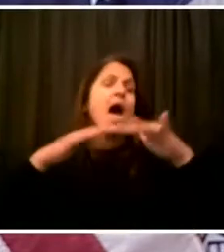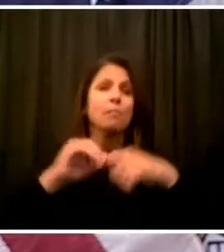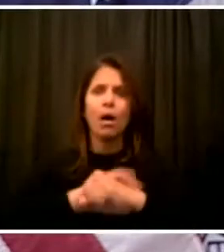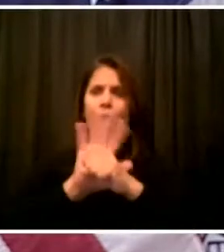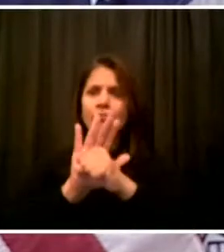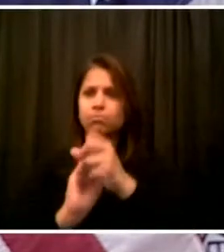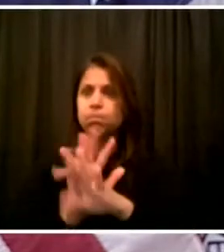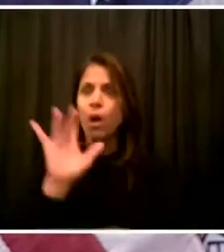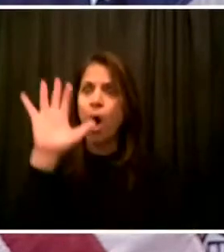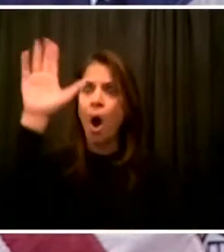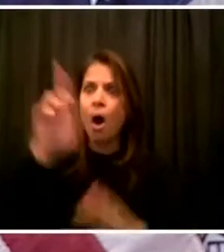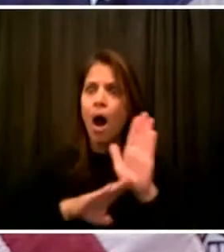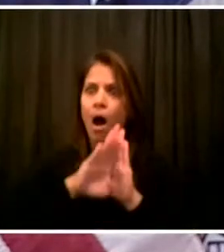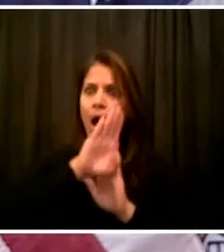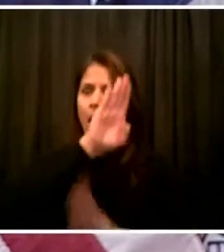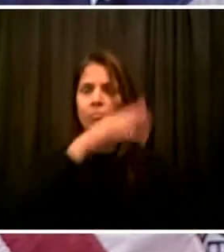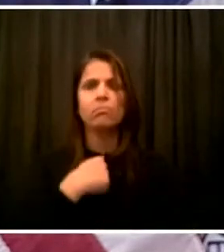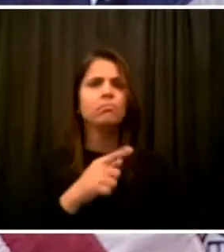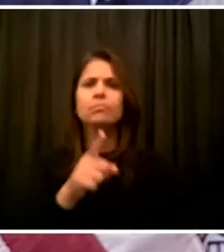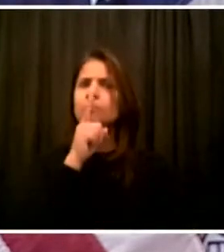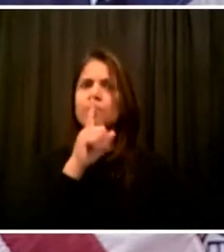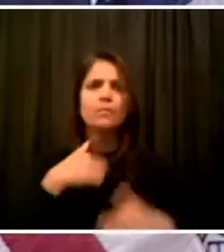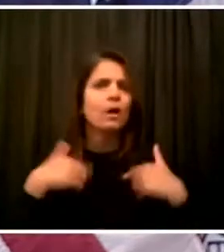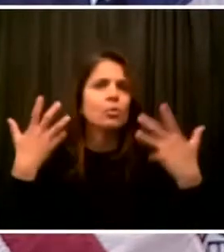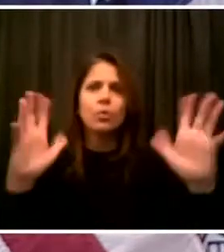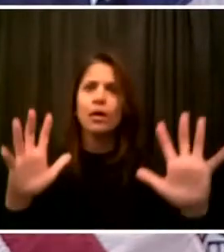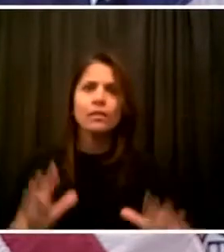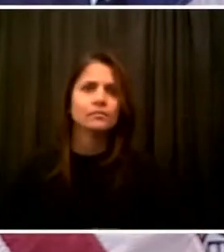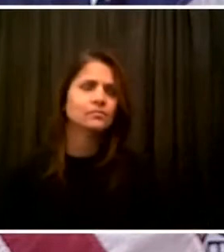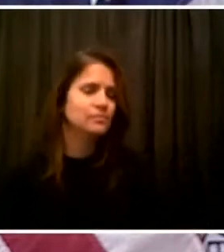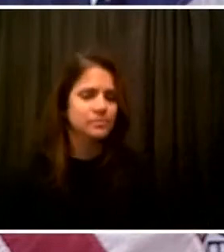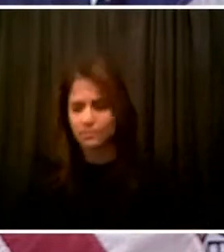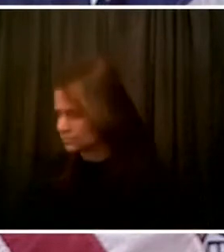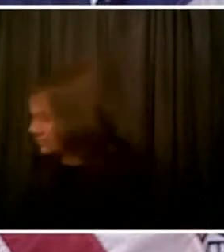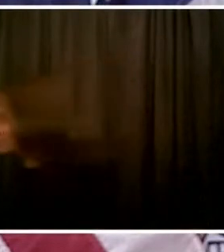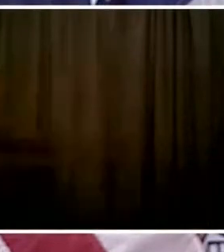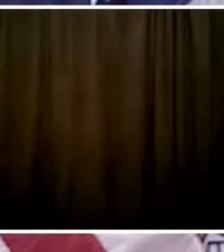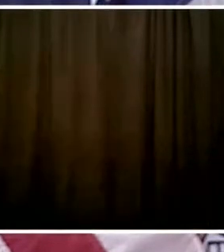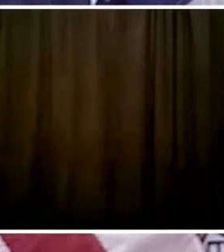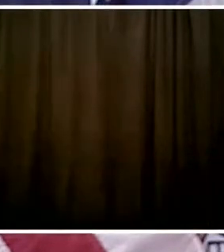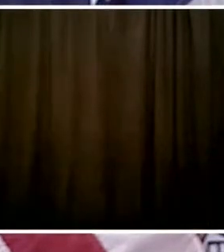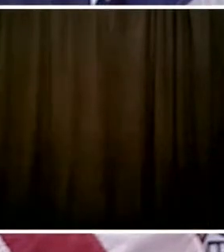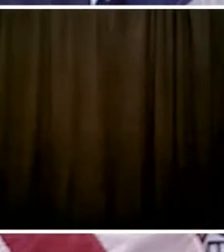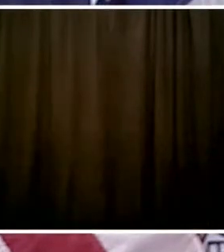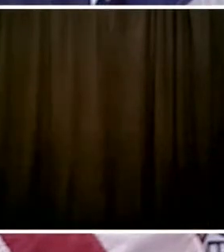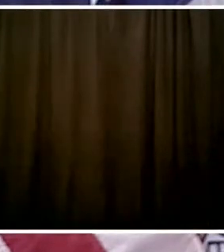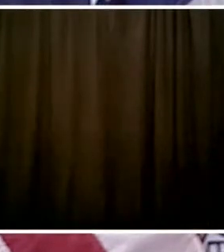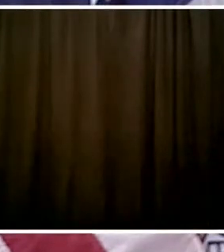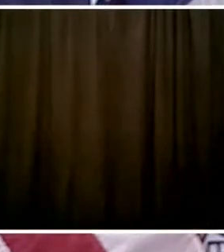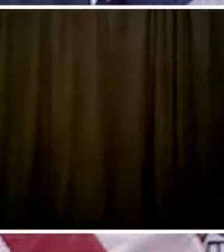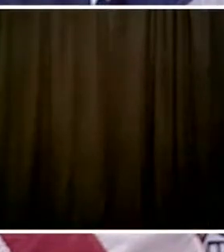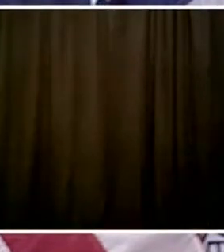Gloria. Thank you, Mr. Mayor. I wanted to ask you a question first on behalf of my